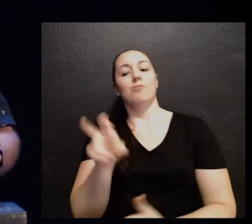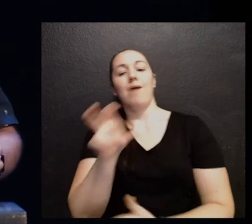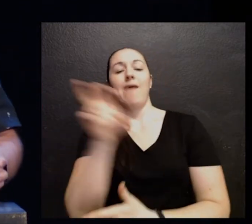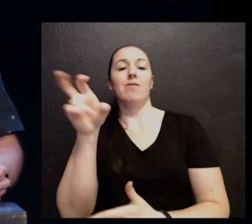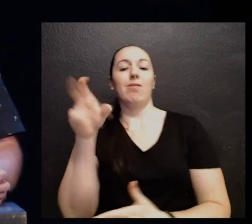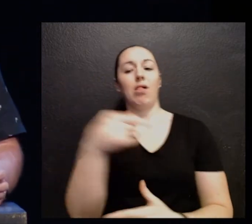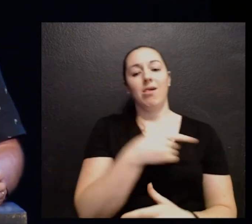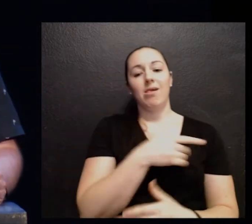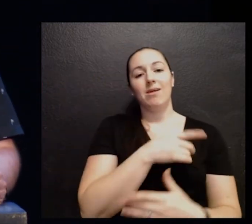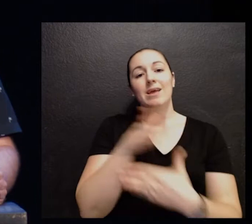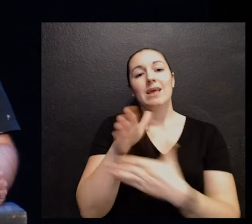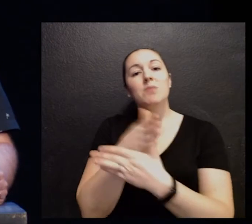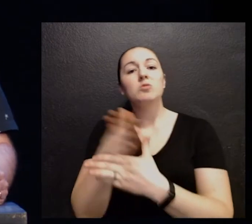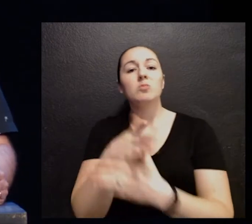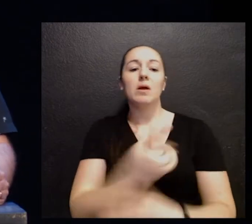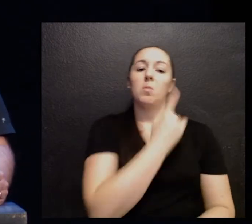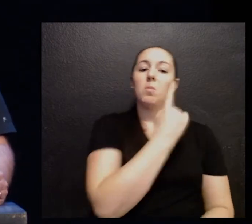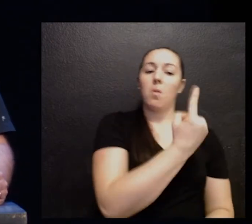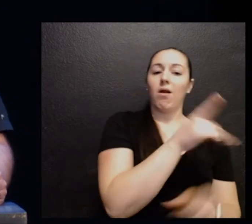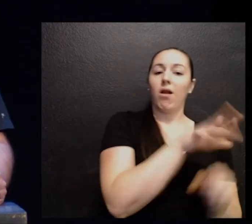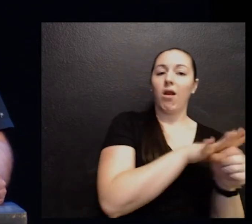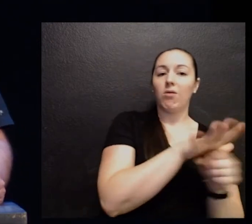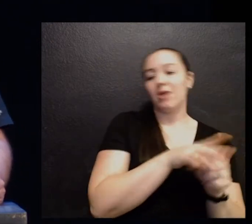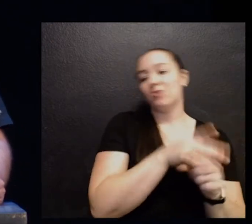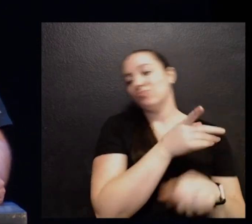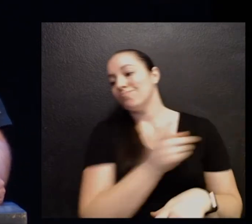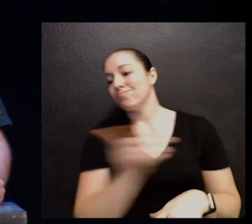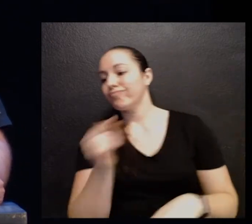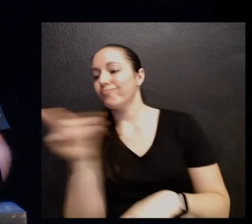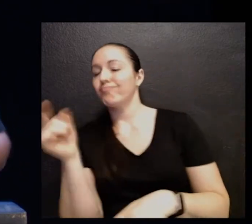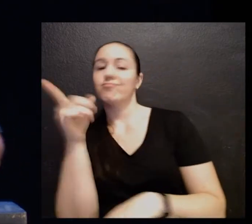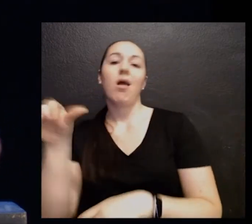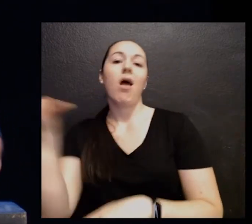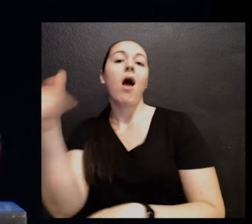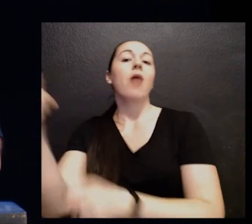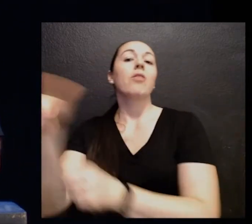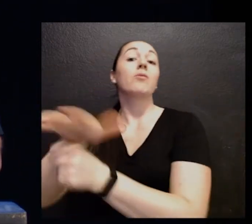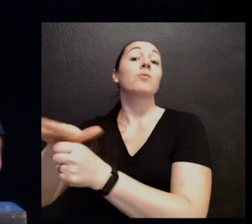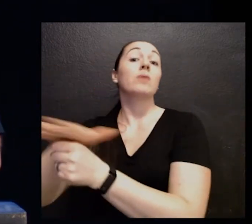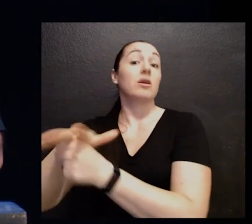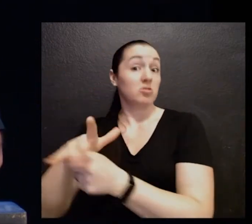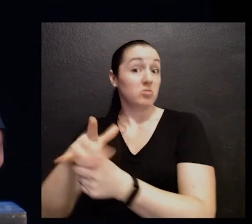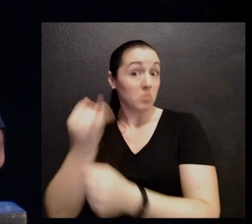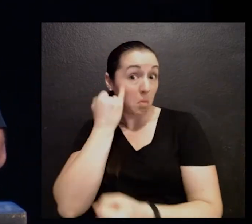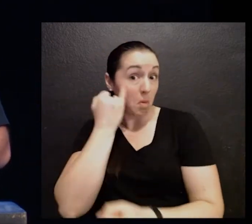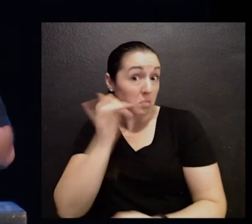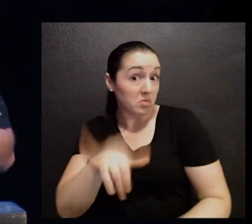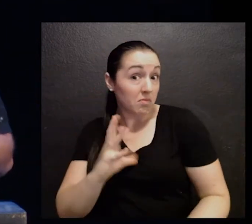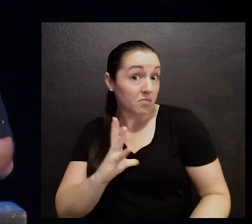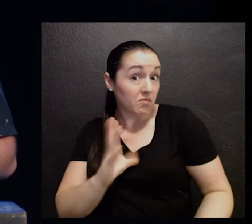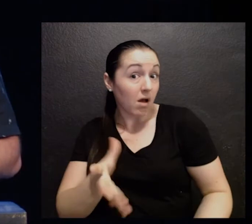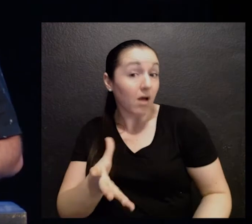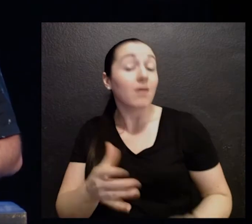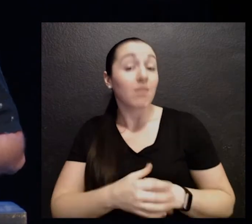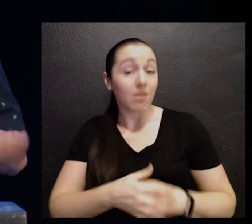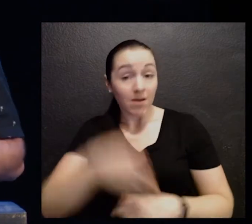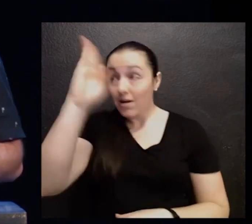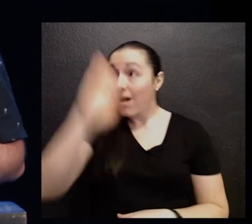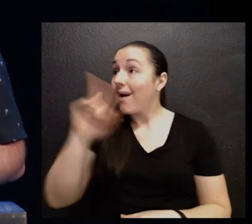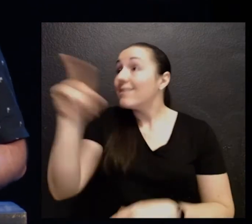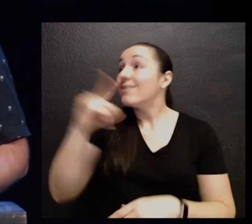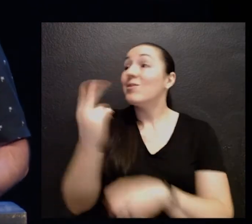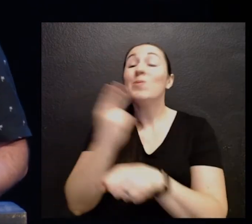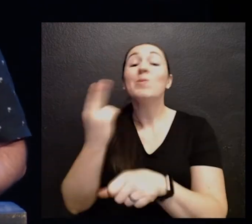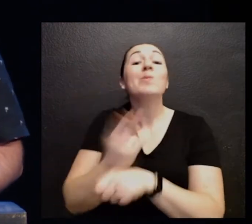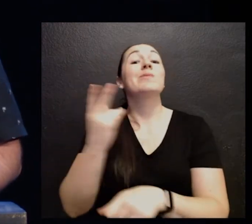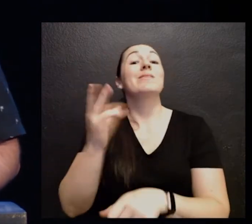destination to another. And what if that's okay? What if God uses uncertain times to teach his people to be